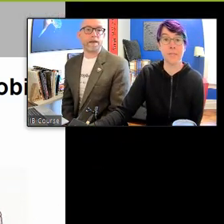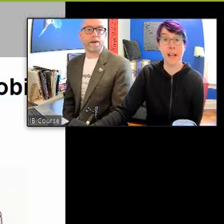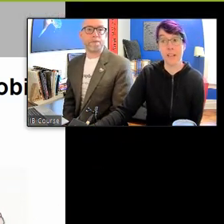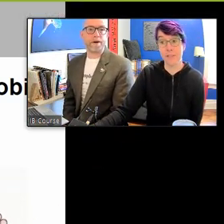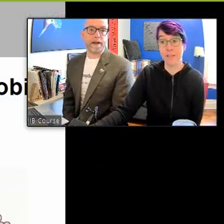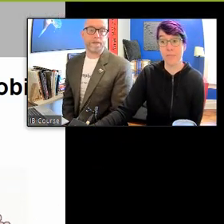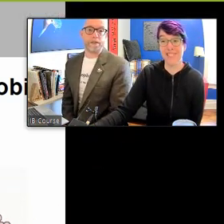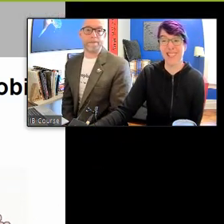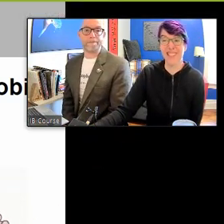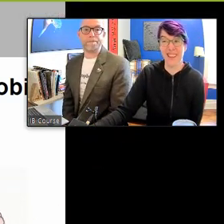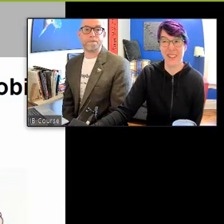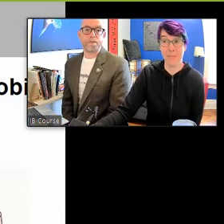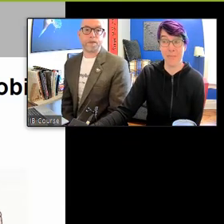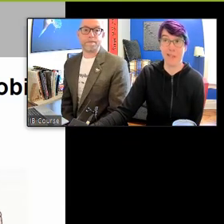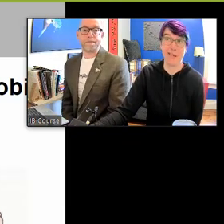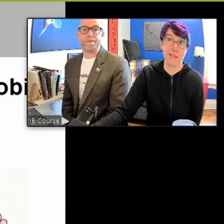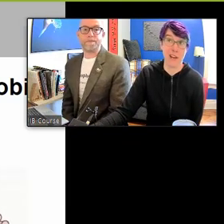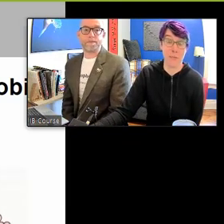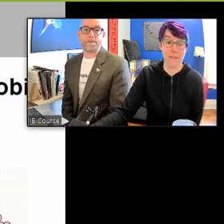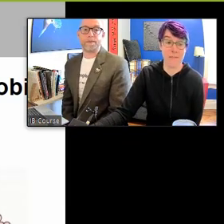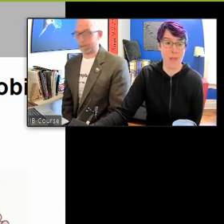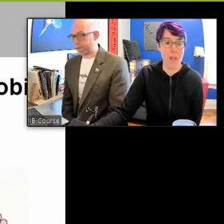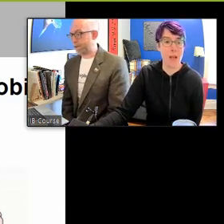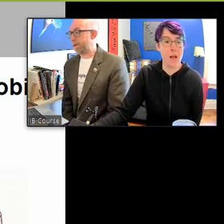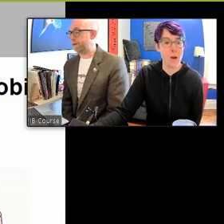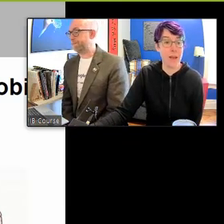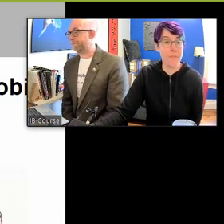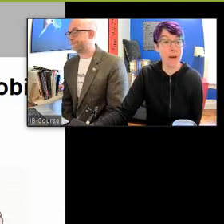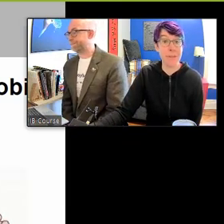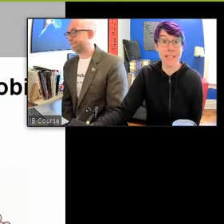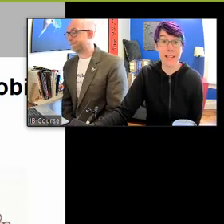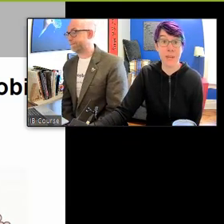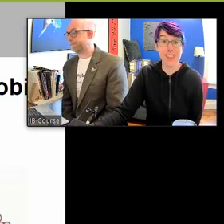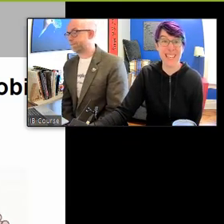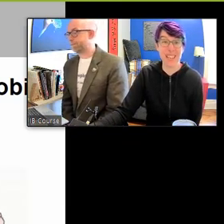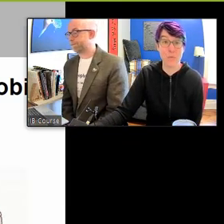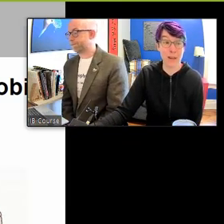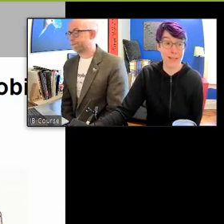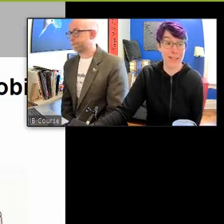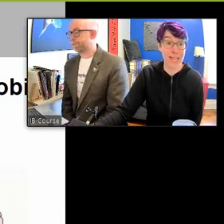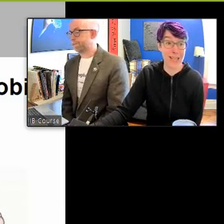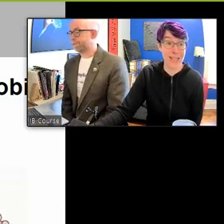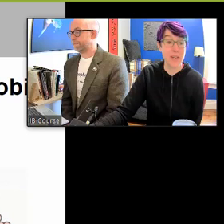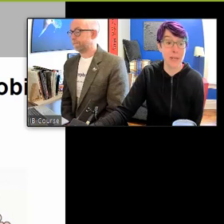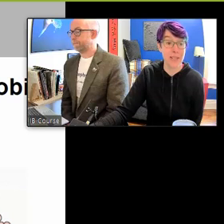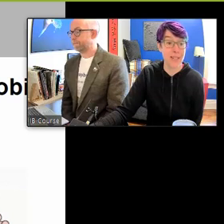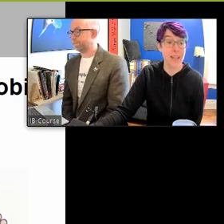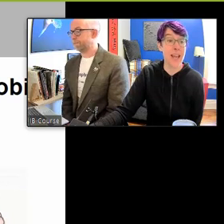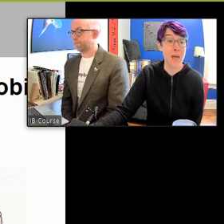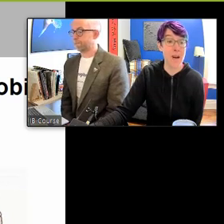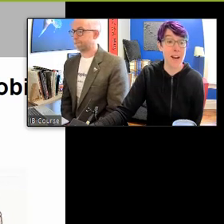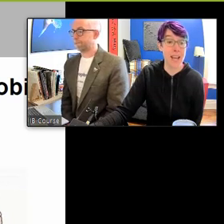hunt contemporary elephants. So that's kind of good, but it's also kind of bad. It's also kind of bad. Okay, but basically what they did was they